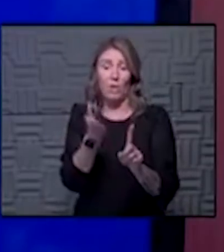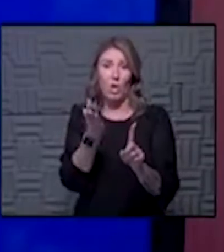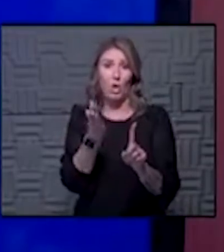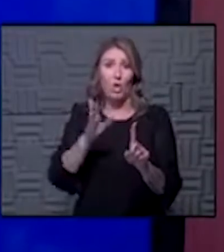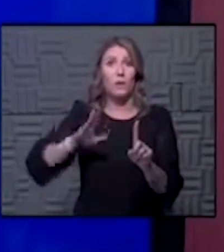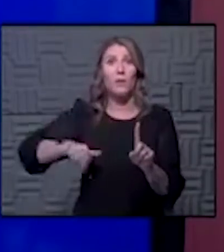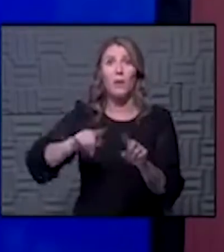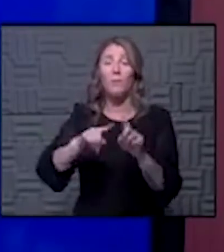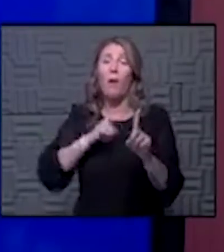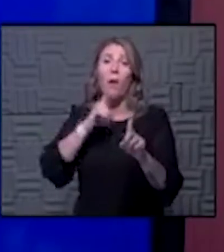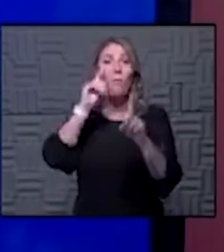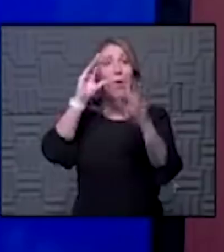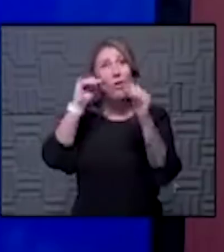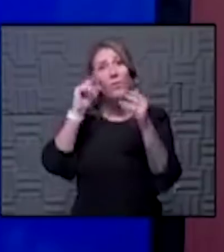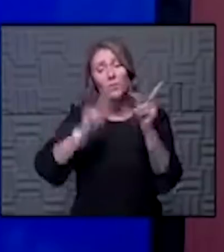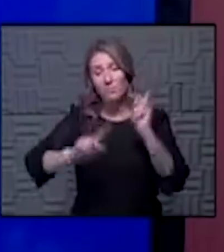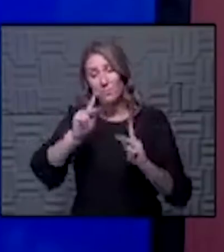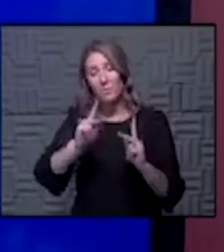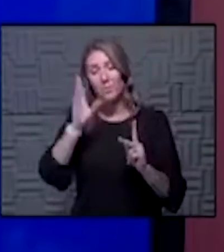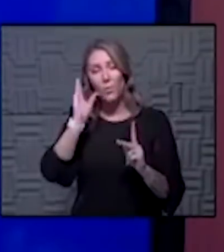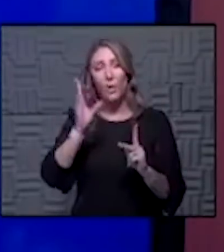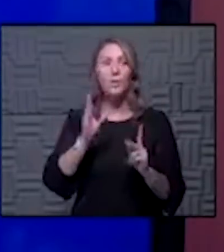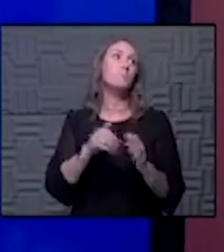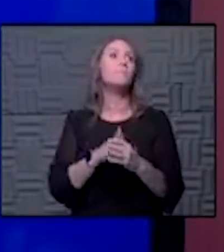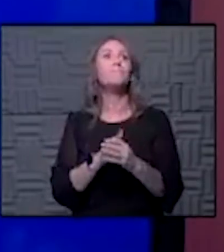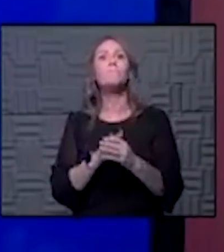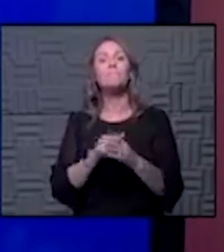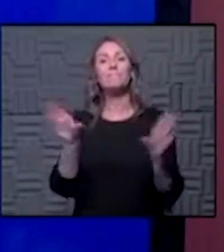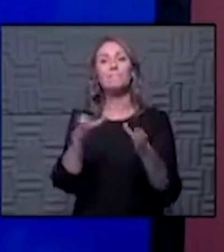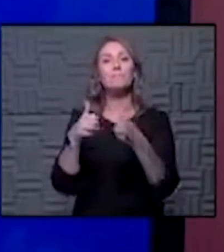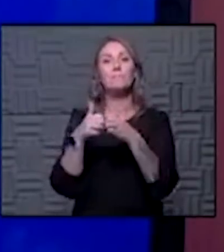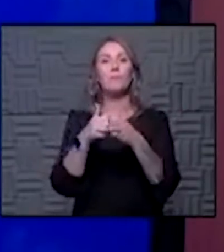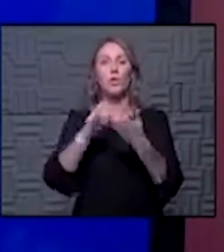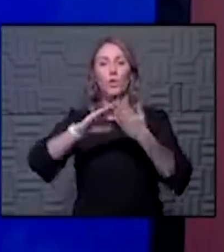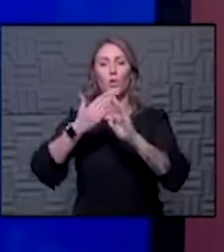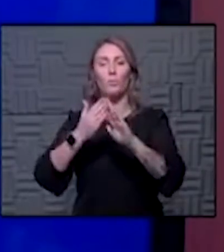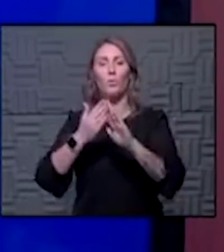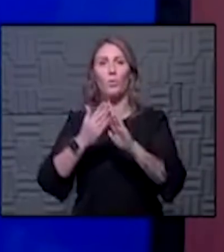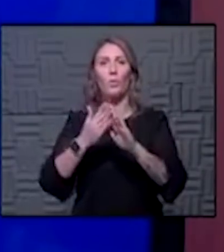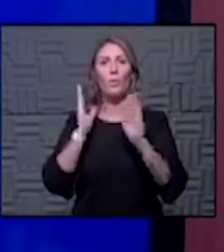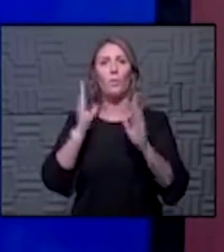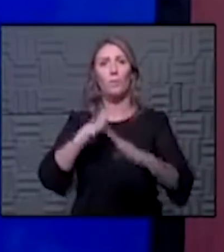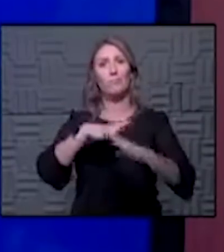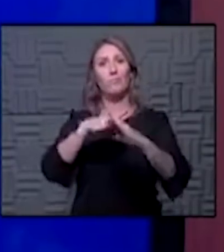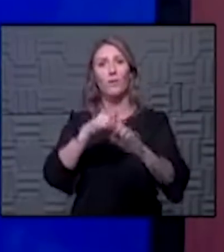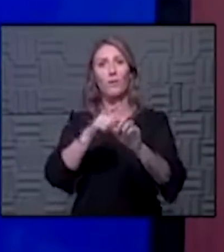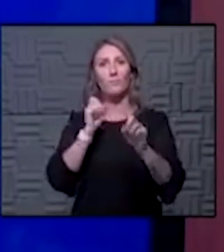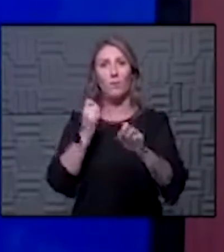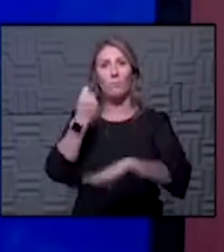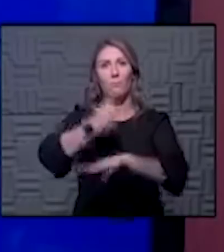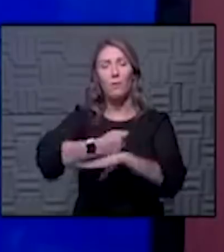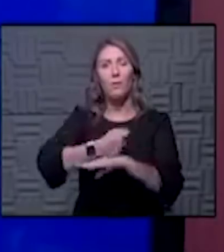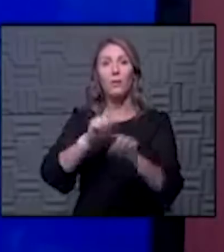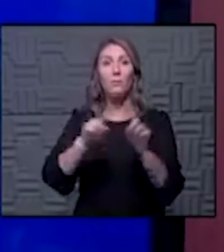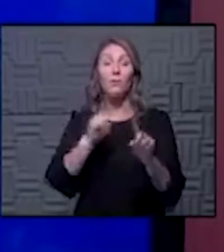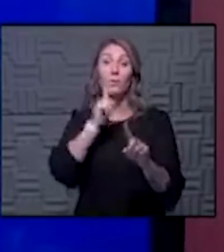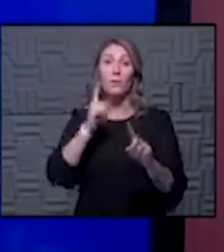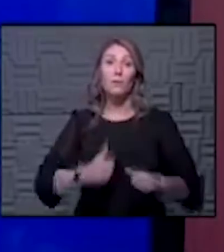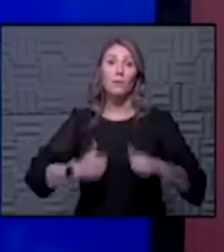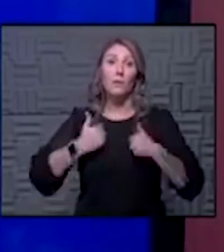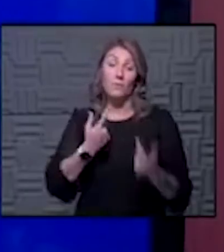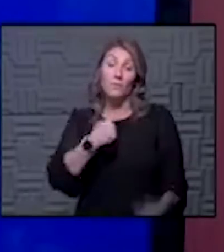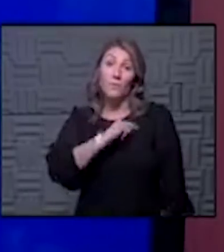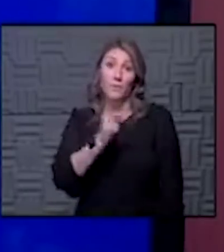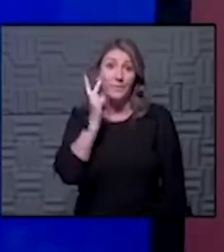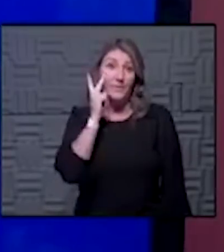I'm hopeful that we'll do things as a community that help keep us from getting there. But I think realistically, I think we've